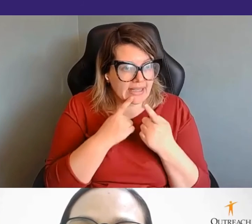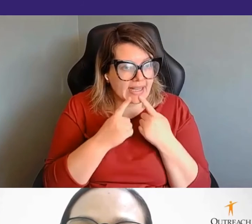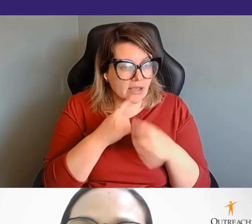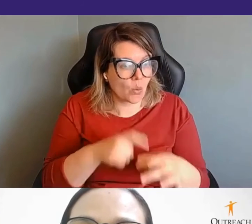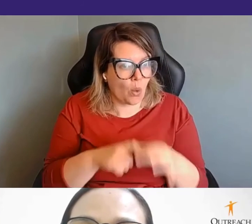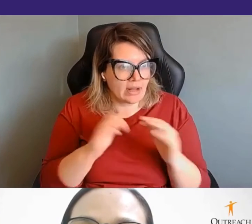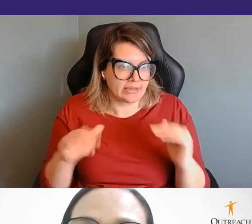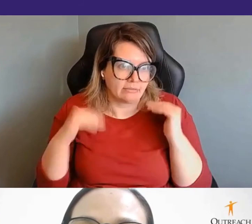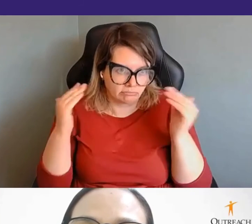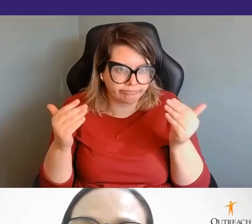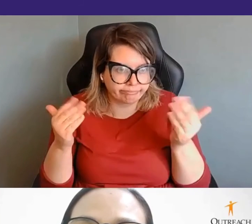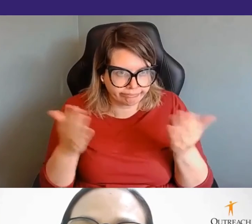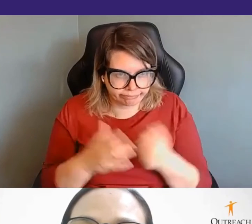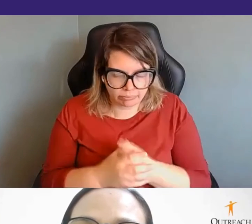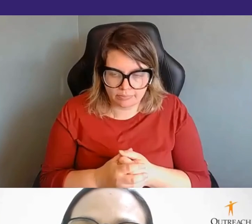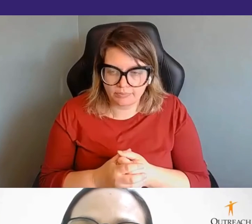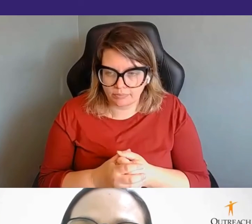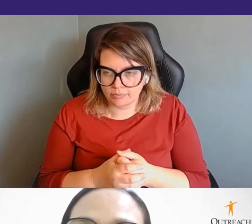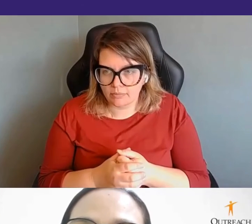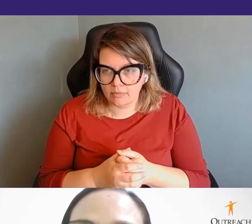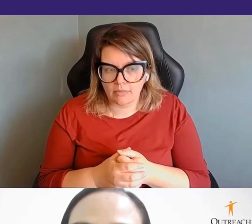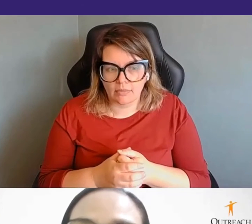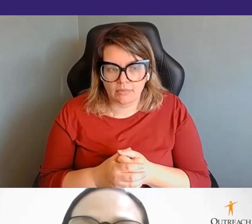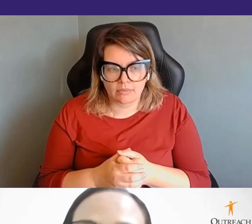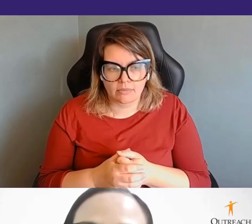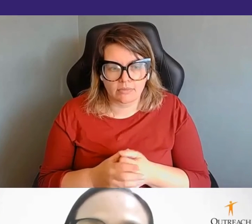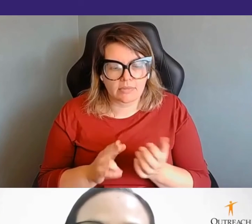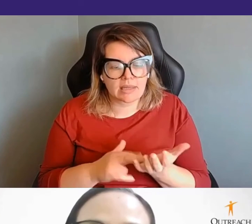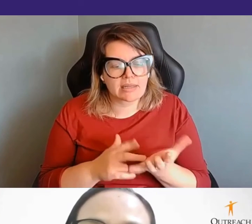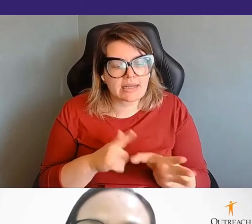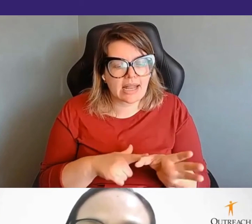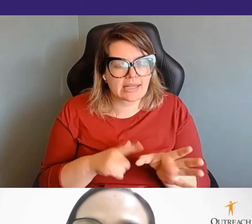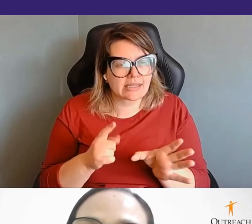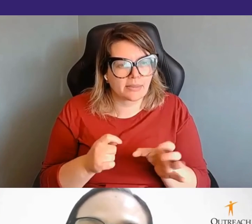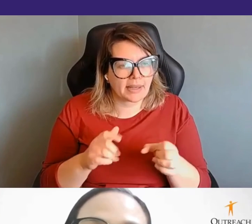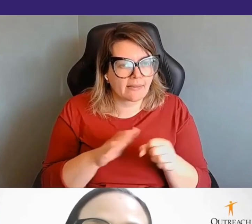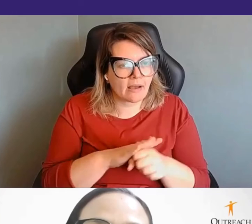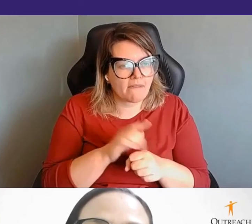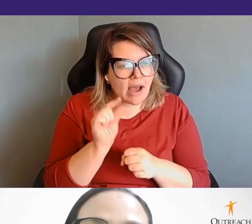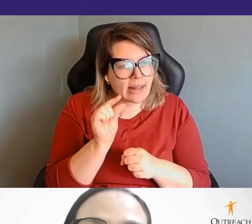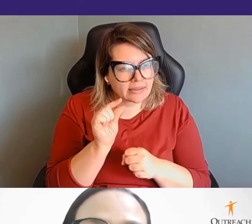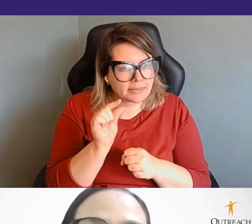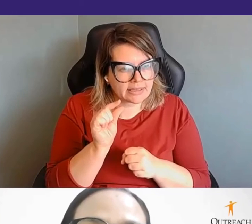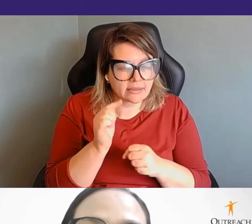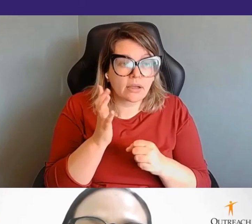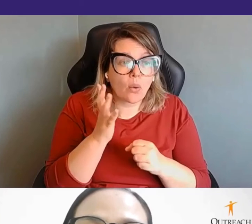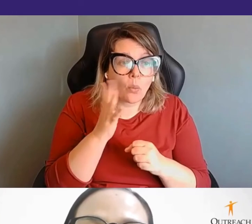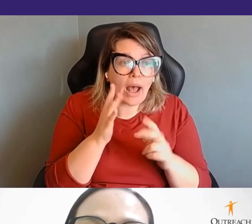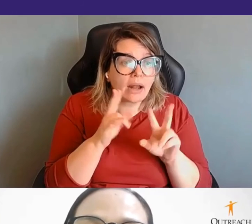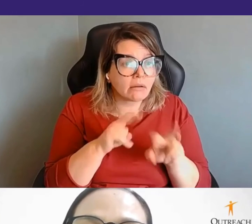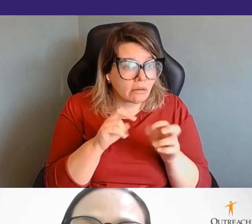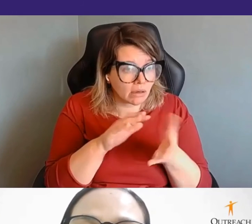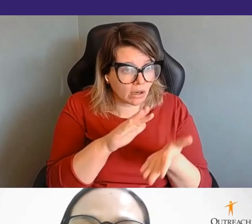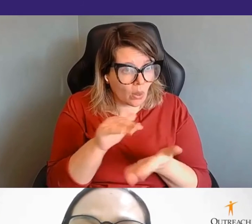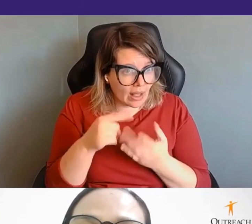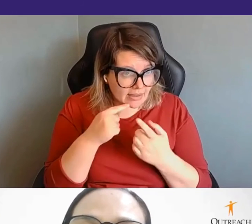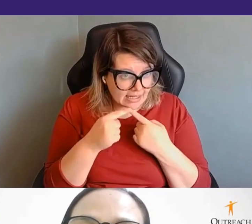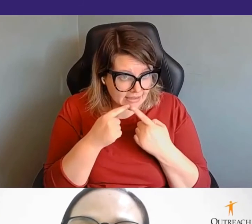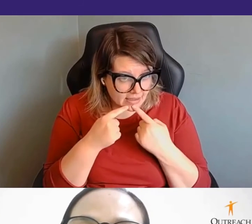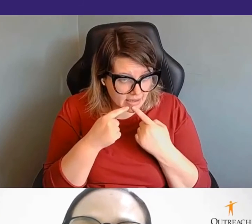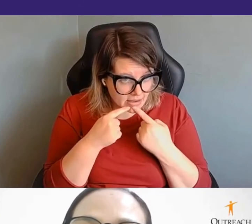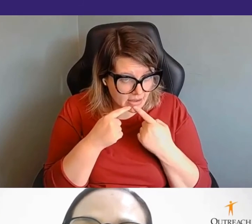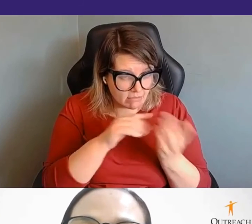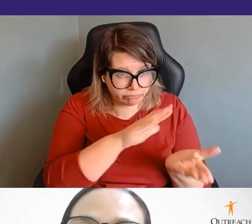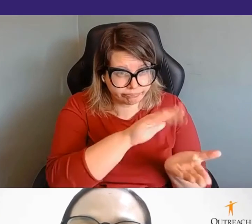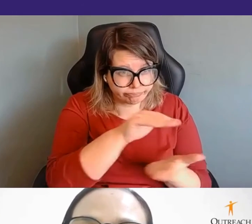just a little bit on that during her side of the presentation, when there's data collection, the leaders come back,